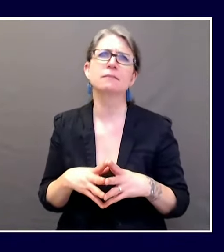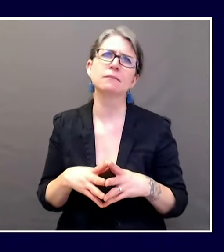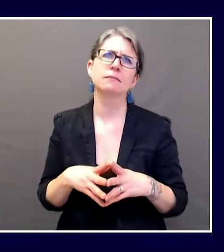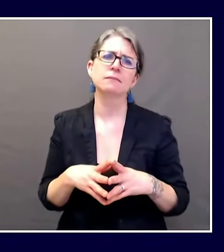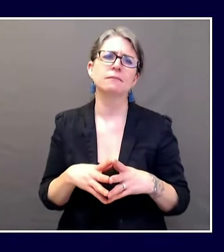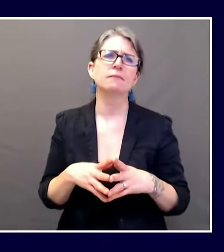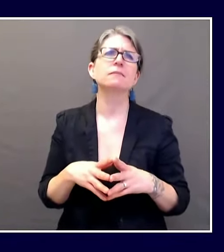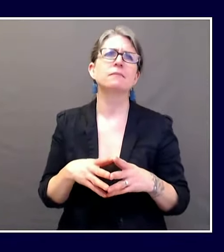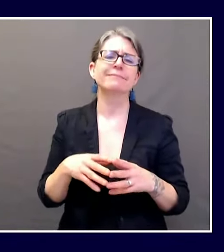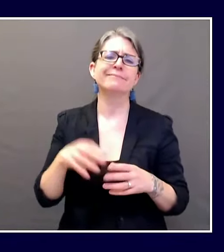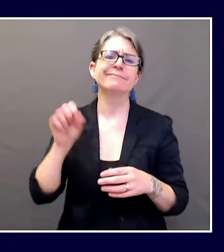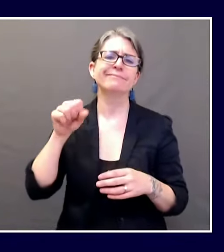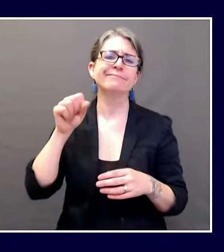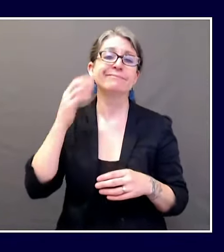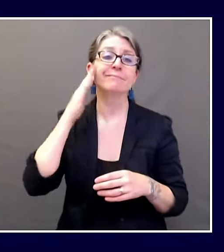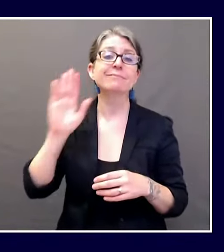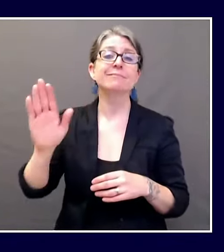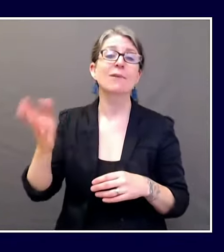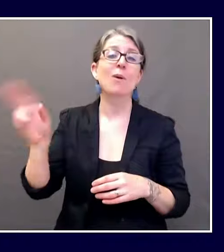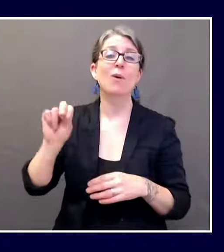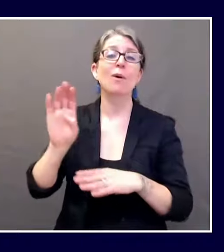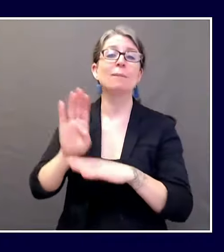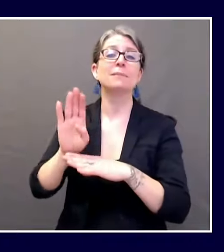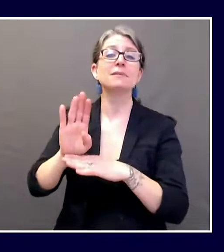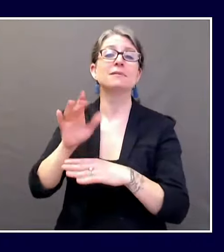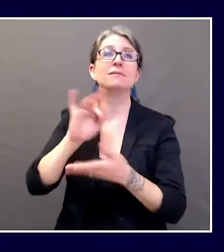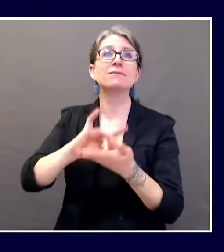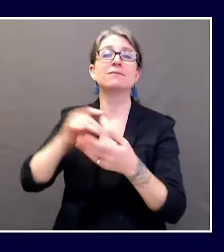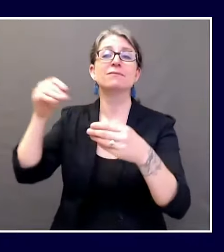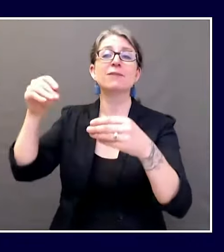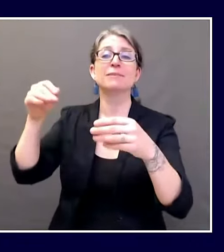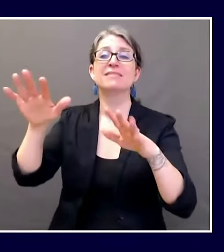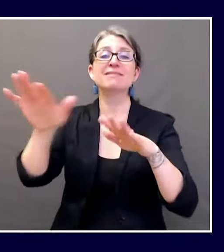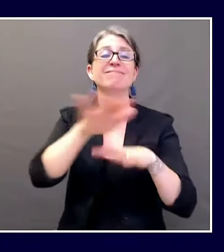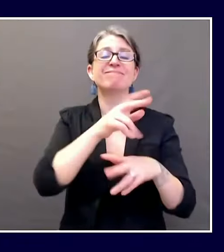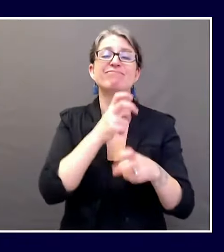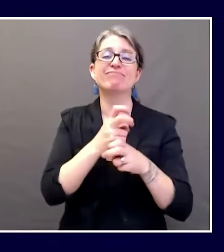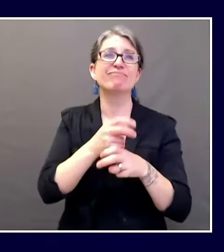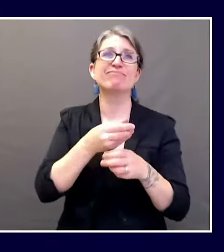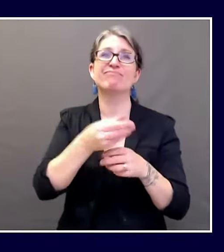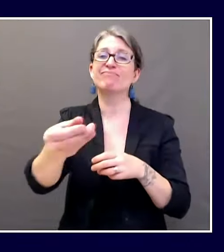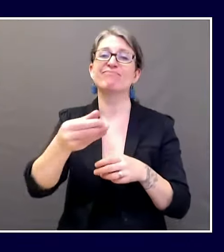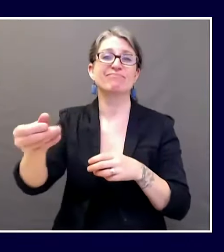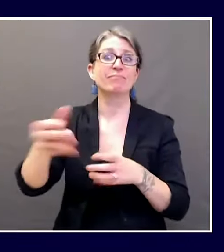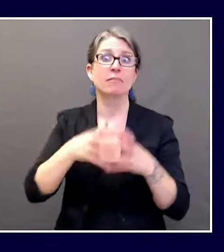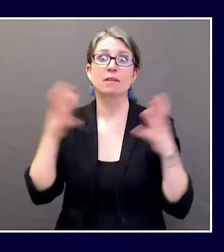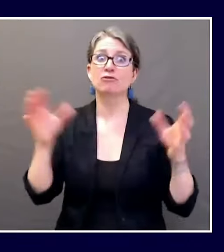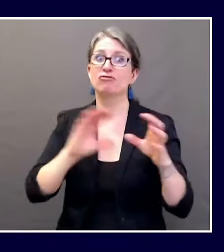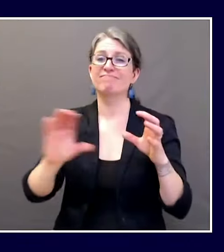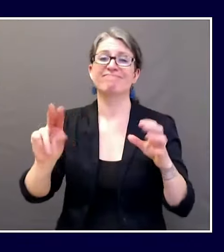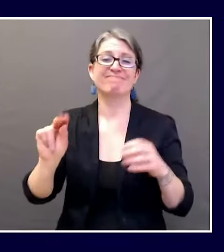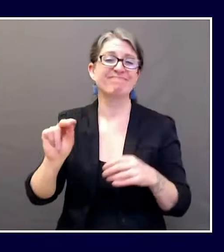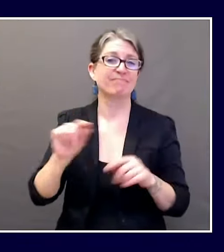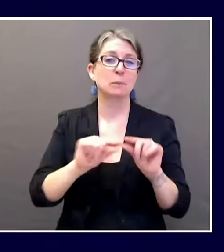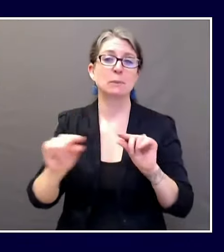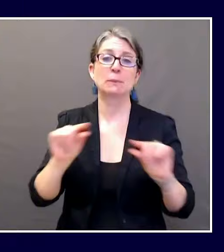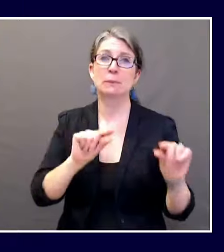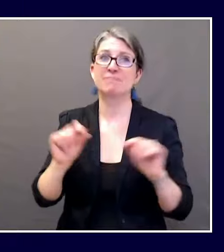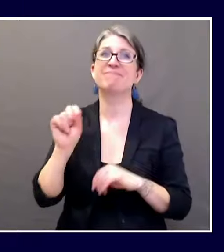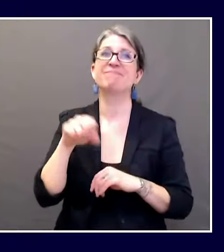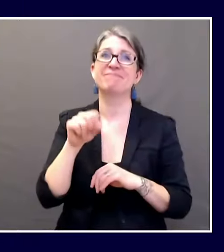a significant allocation this upcoming week. Right now, sort of where we are with independent pharmacies